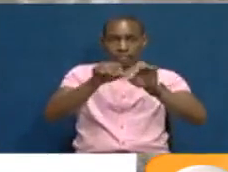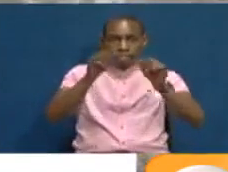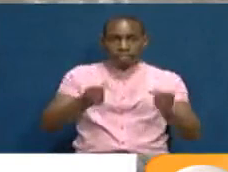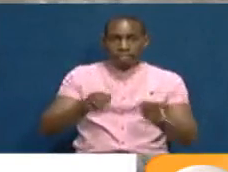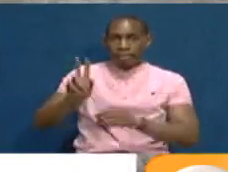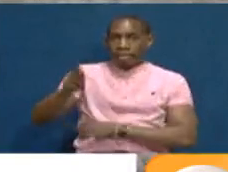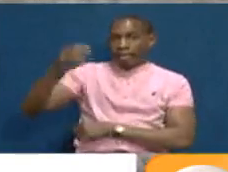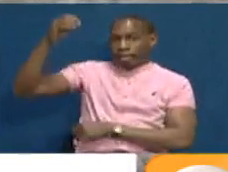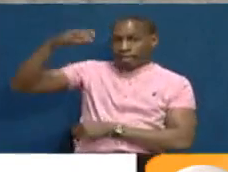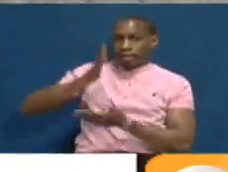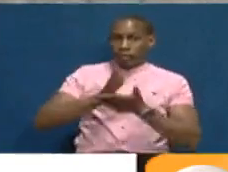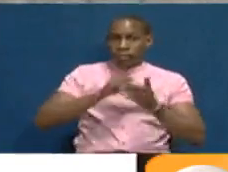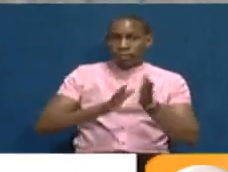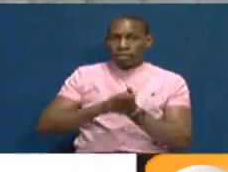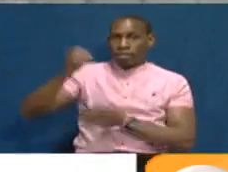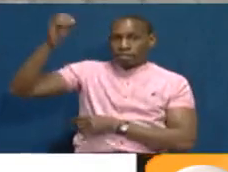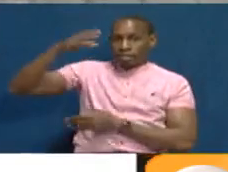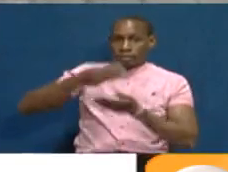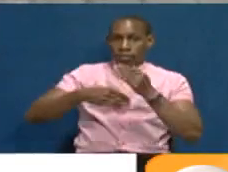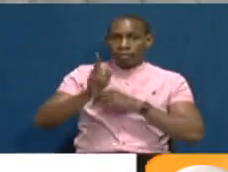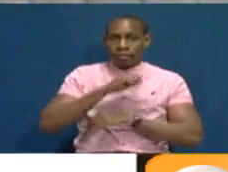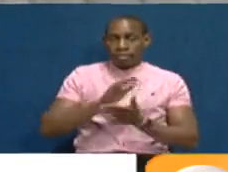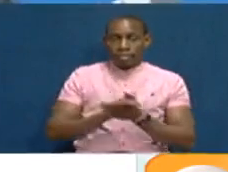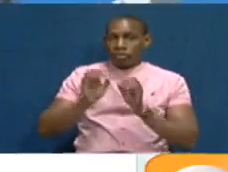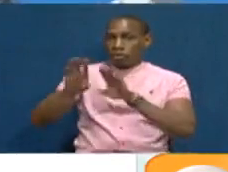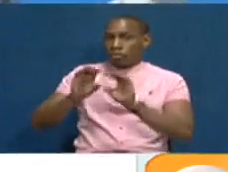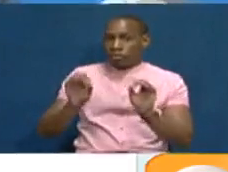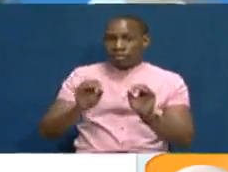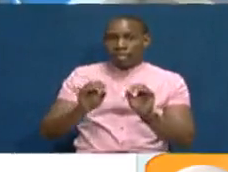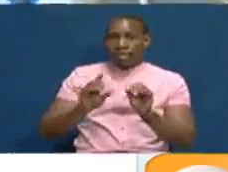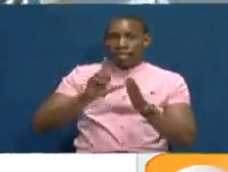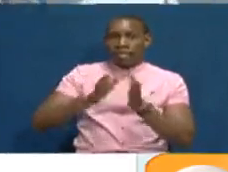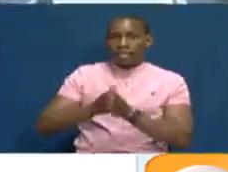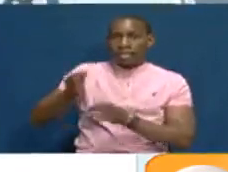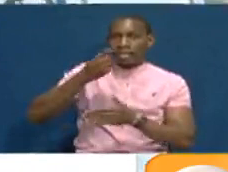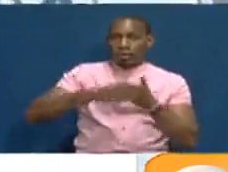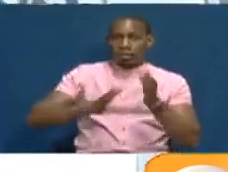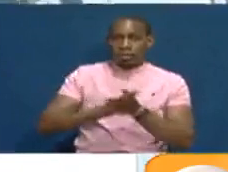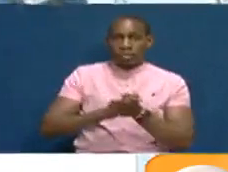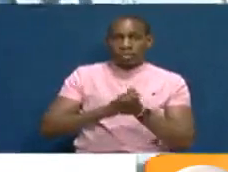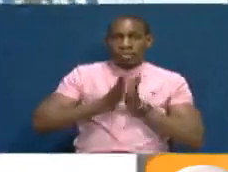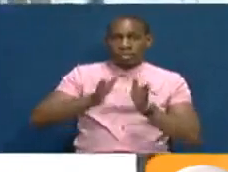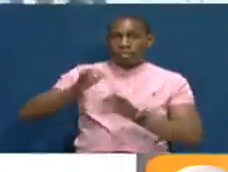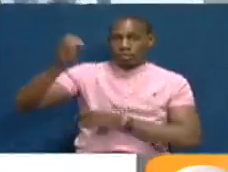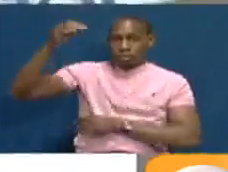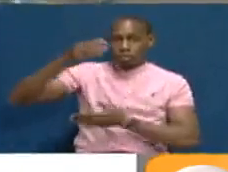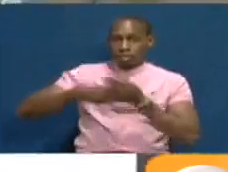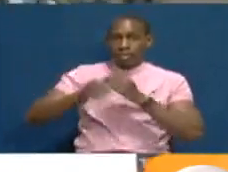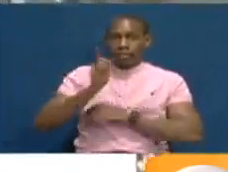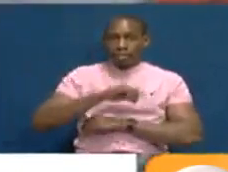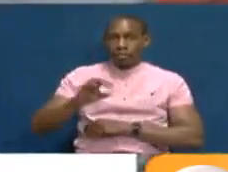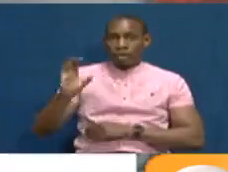at Kenya Power to ensure that the power that is sold is not lost, which in turn increases the cost of the overall electricity sold